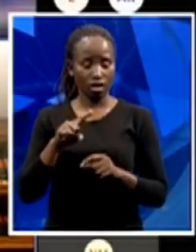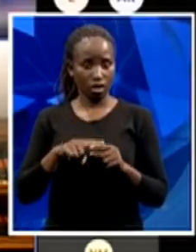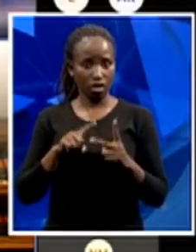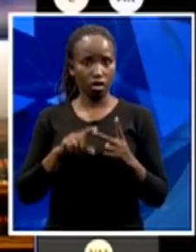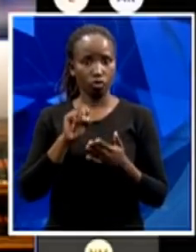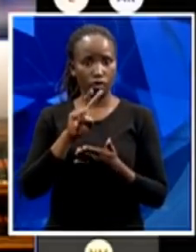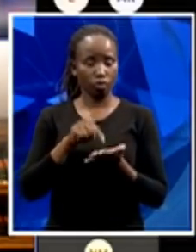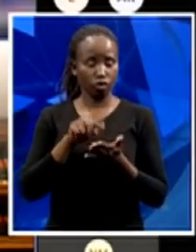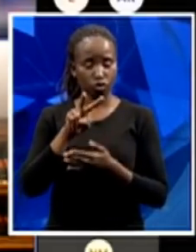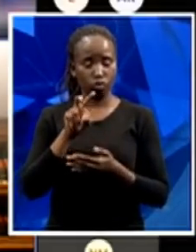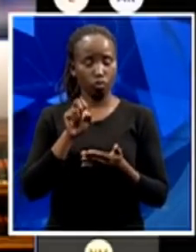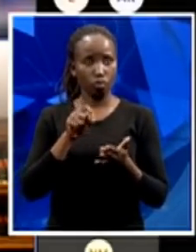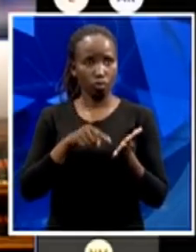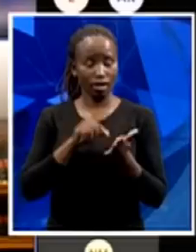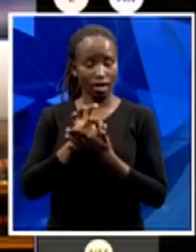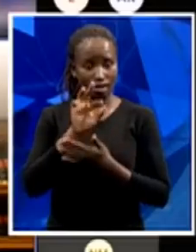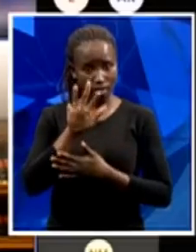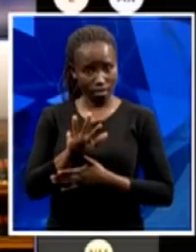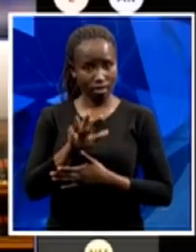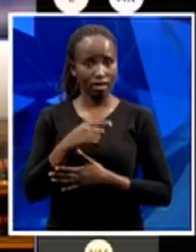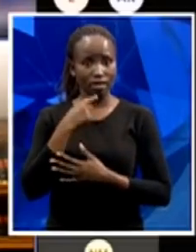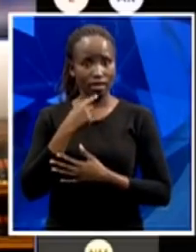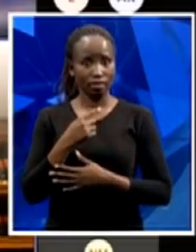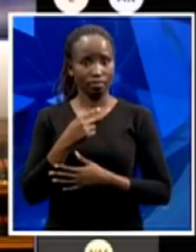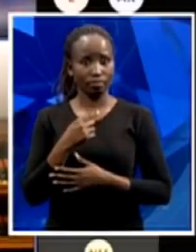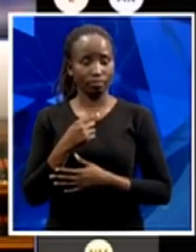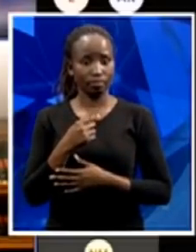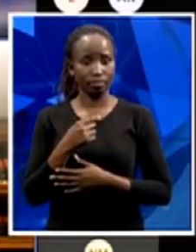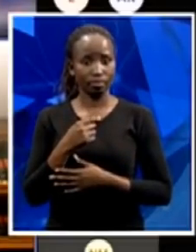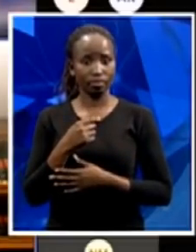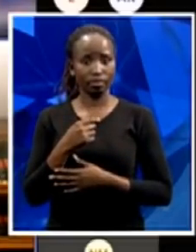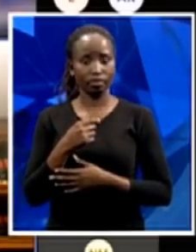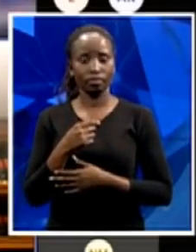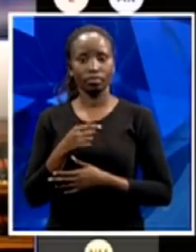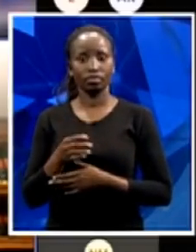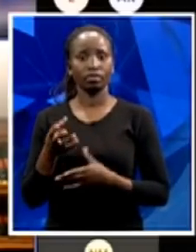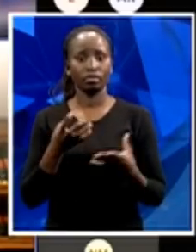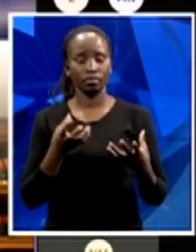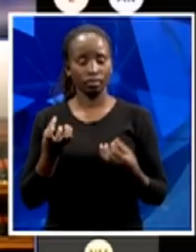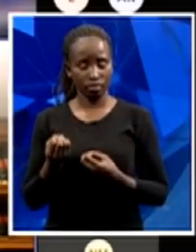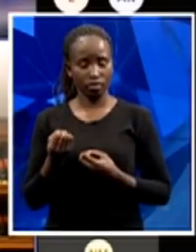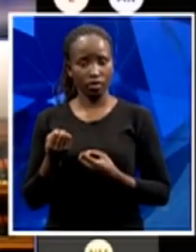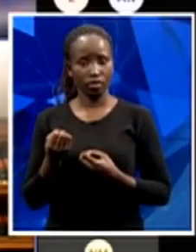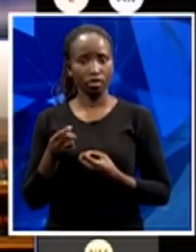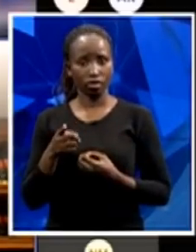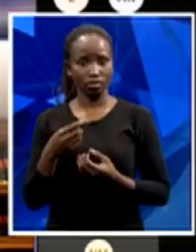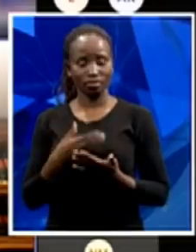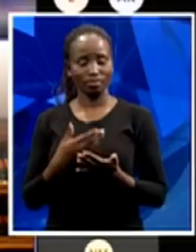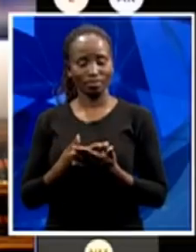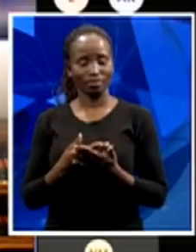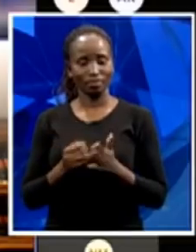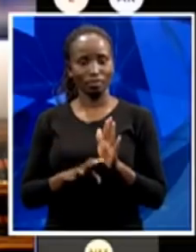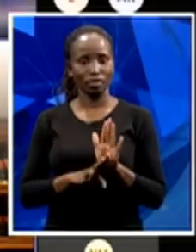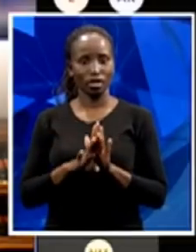appropriate circumstances to delegate any of its powers to the NWC, the officials, or Secretary-General.